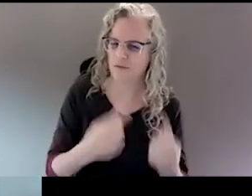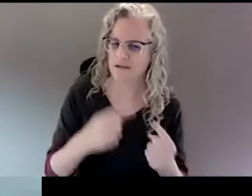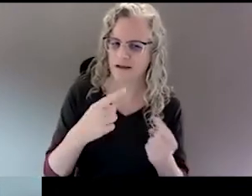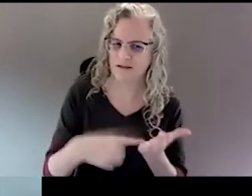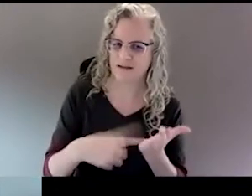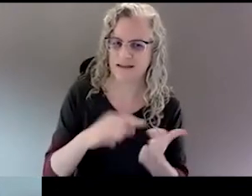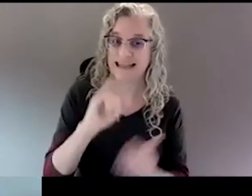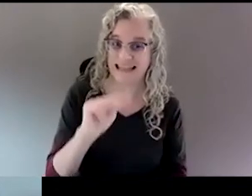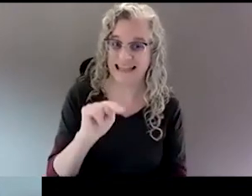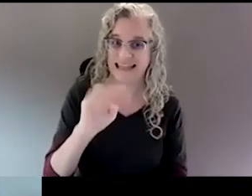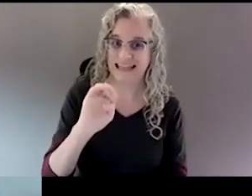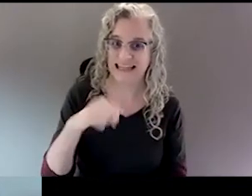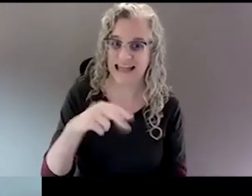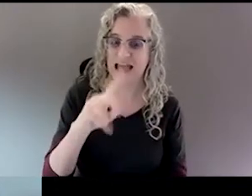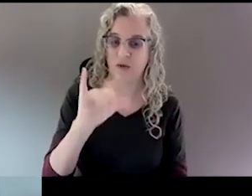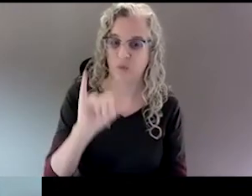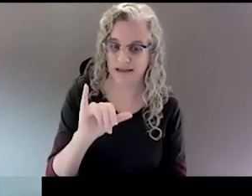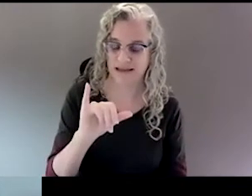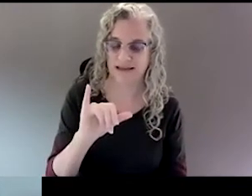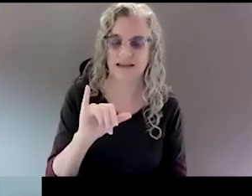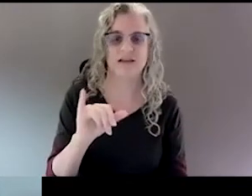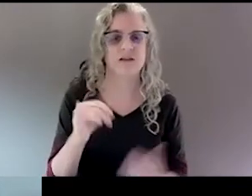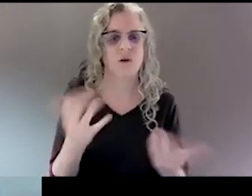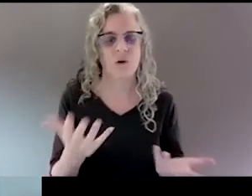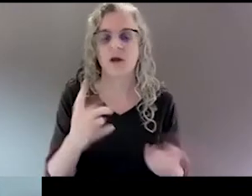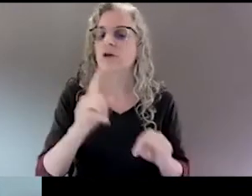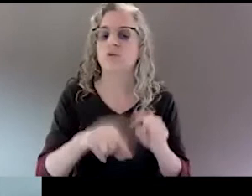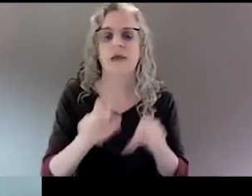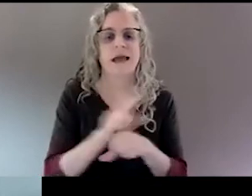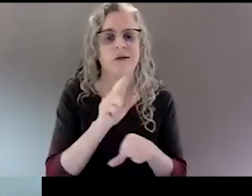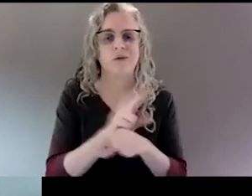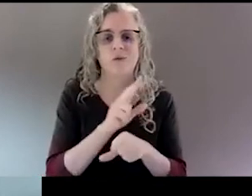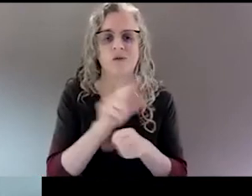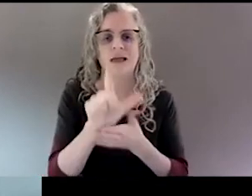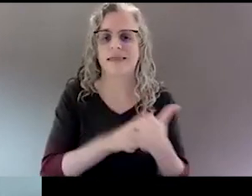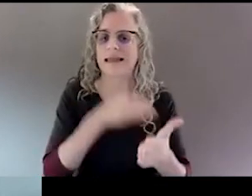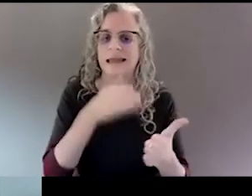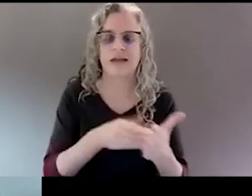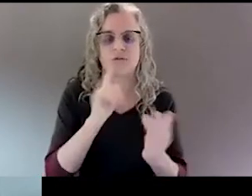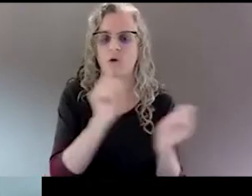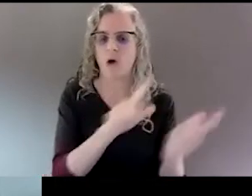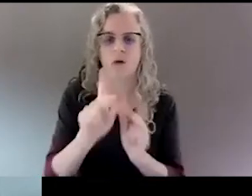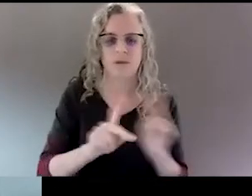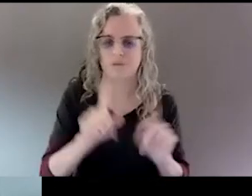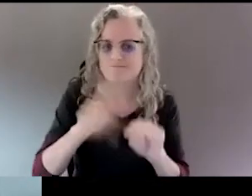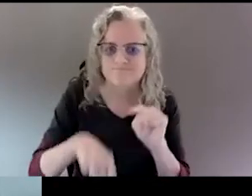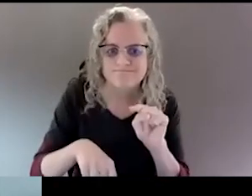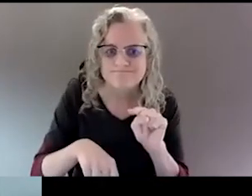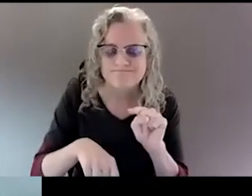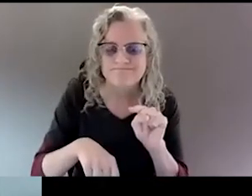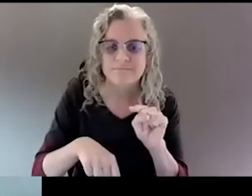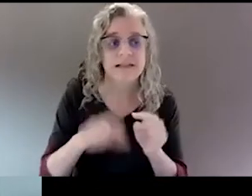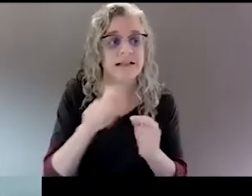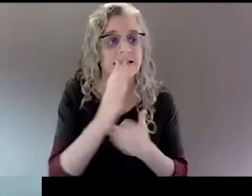rights-based strategy for all situations and all people, particularly when those strategies lead to access to